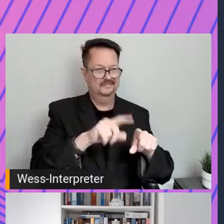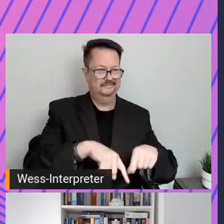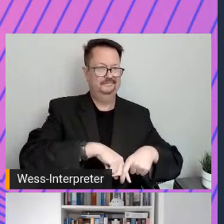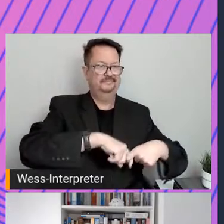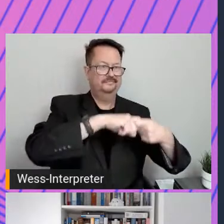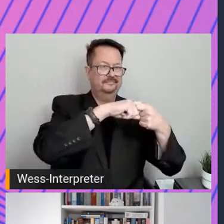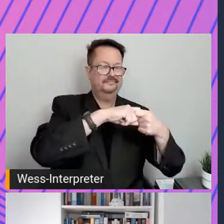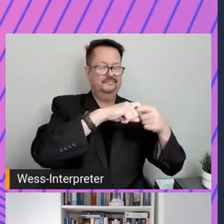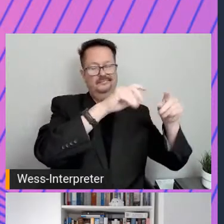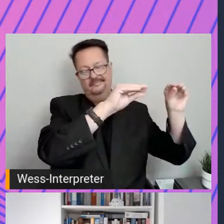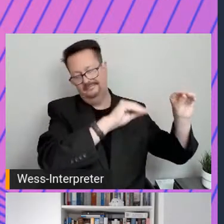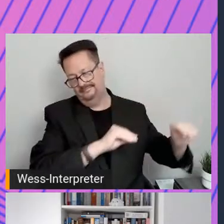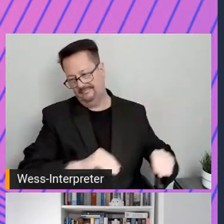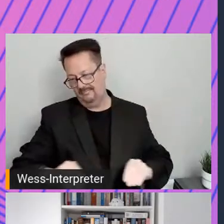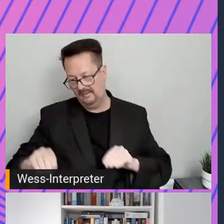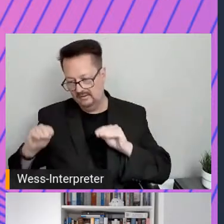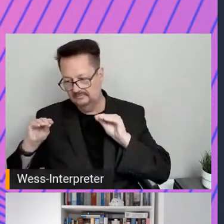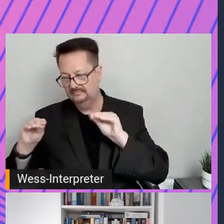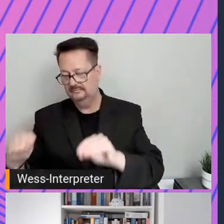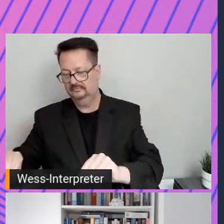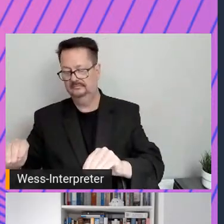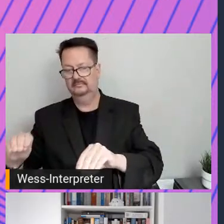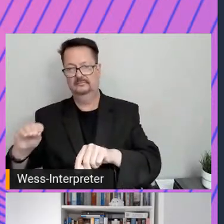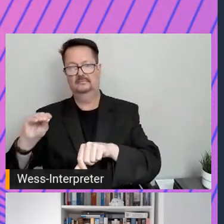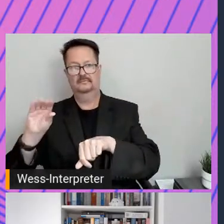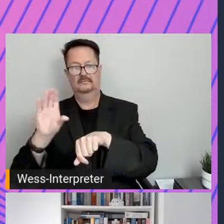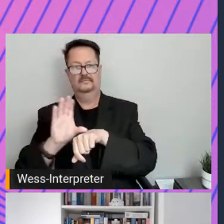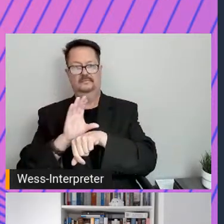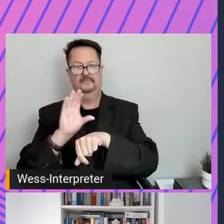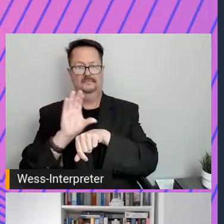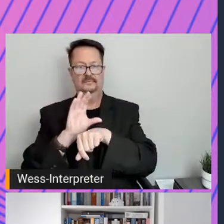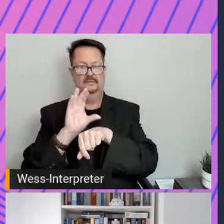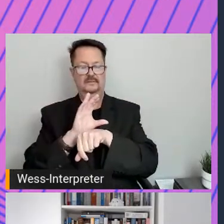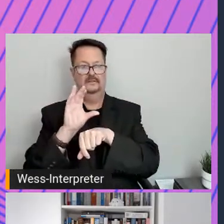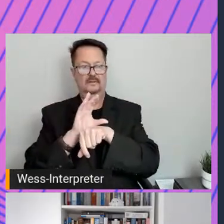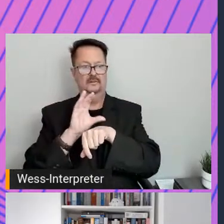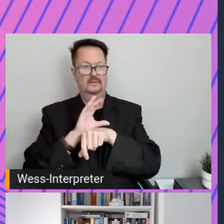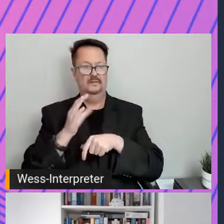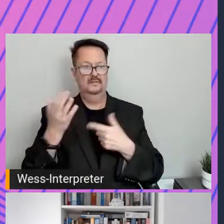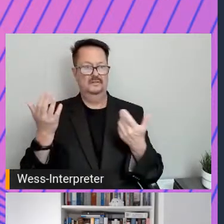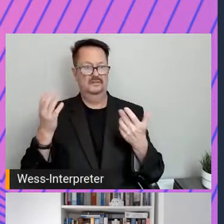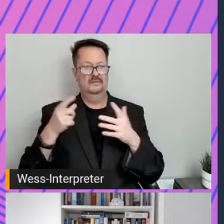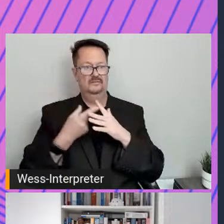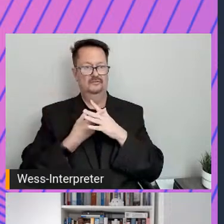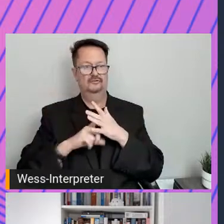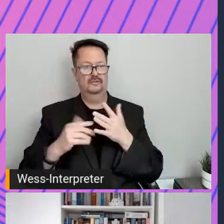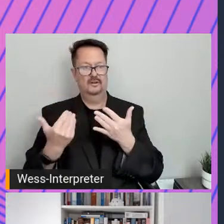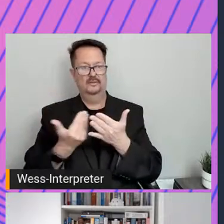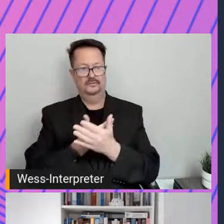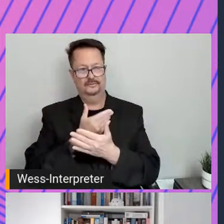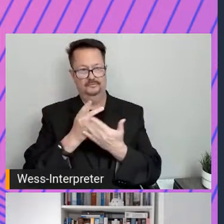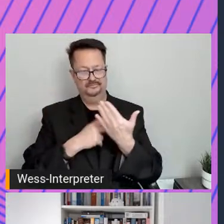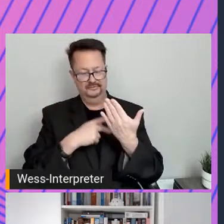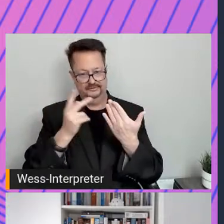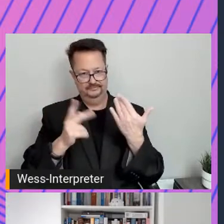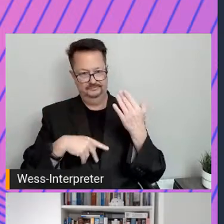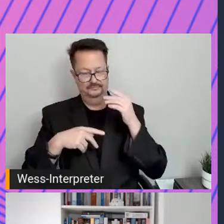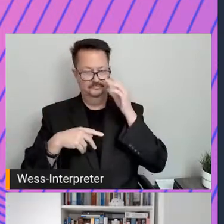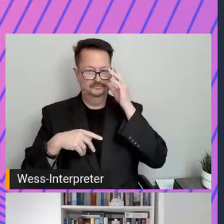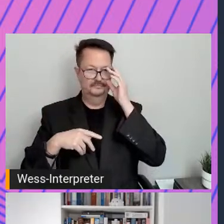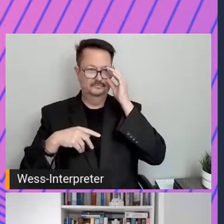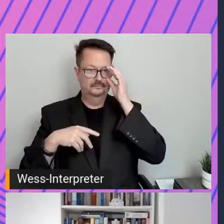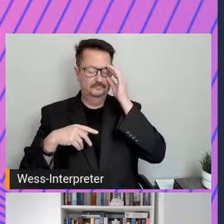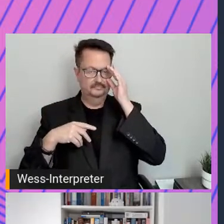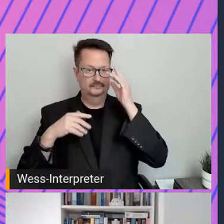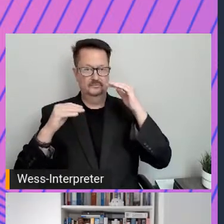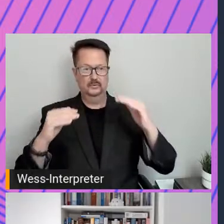put a new disk in and actually restart the computer entirely in order for it to start the new program. Now, advance a couple years later,